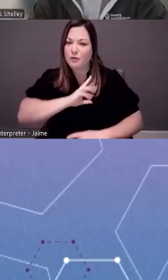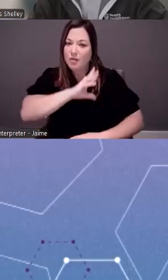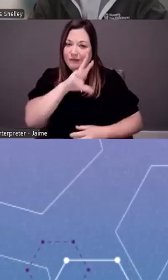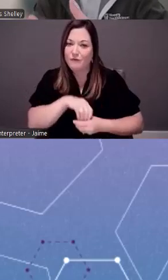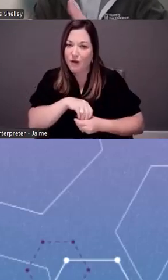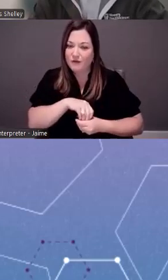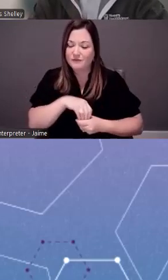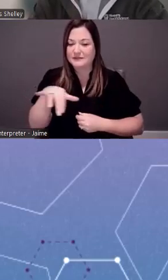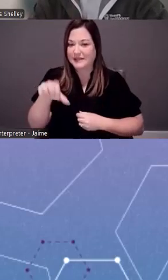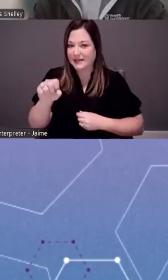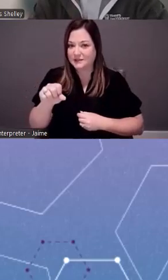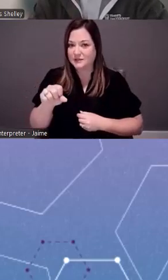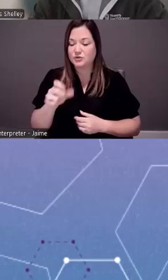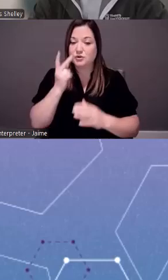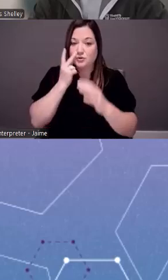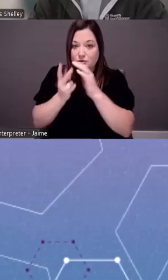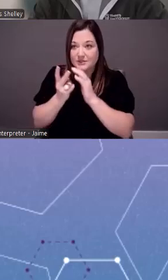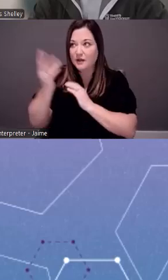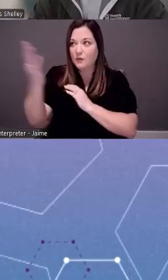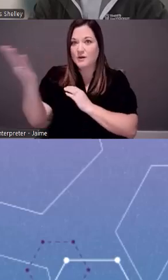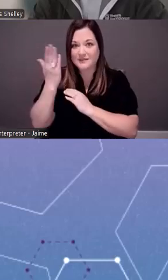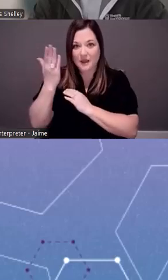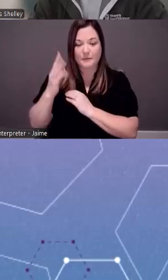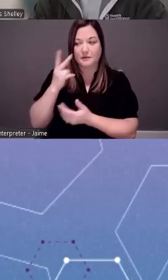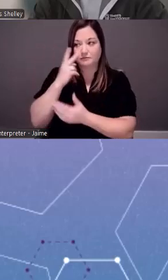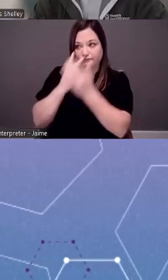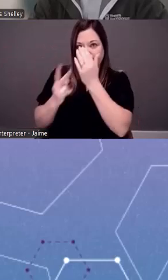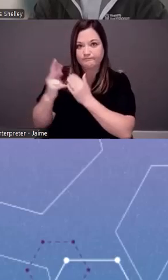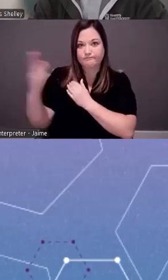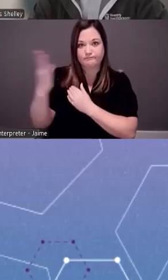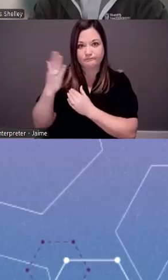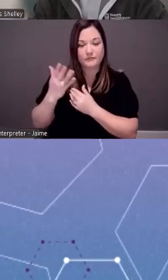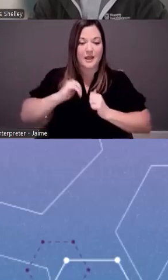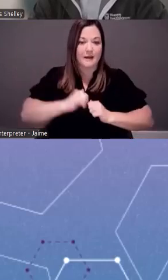what is coming and how things are generated.